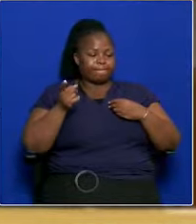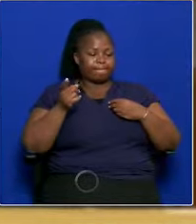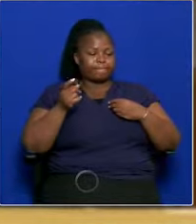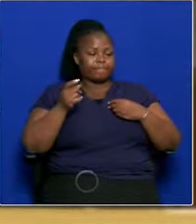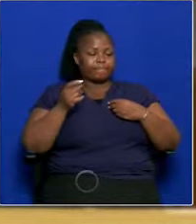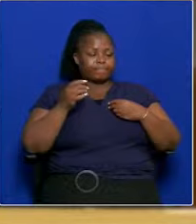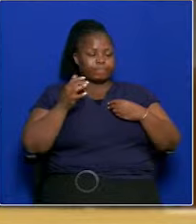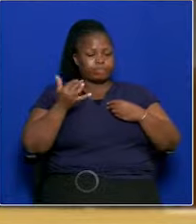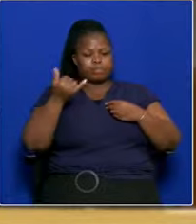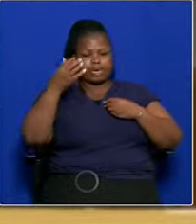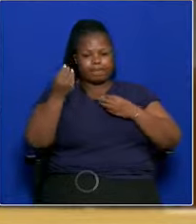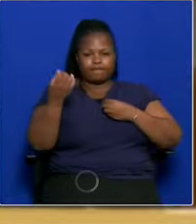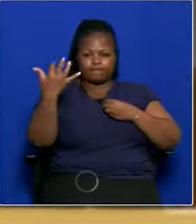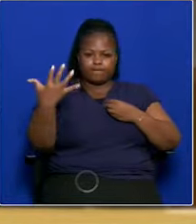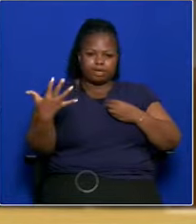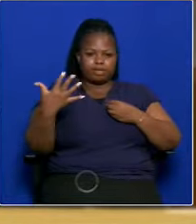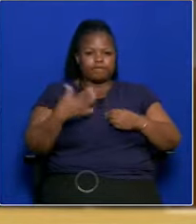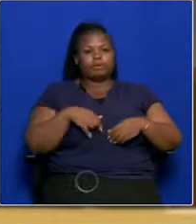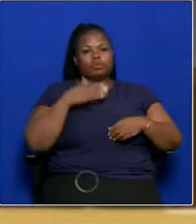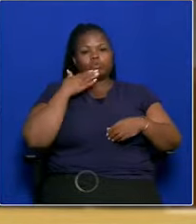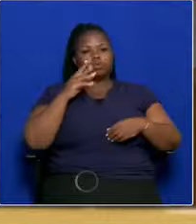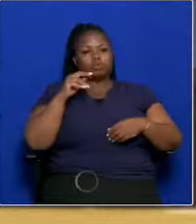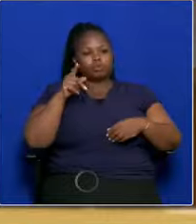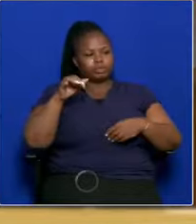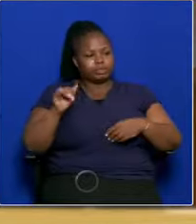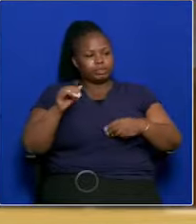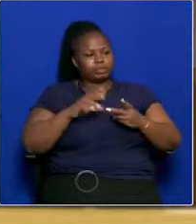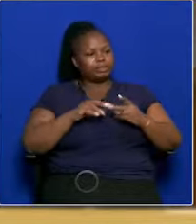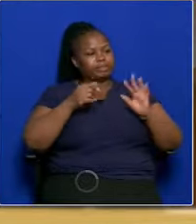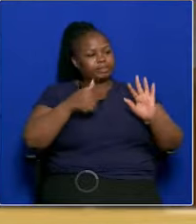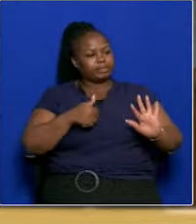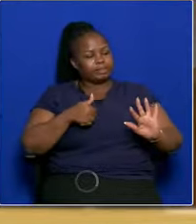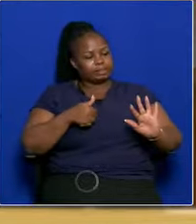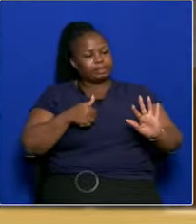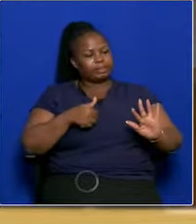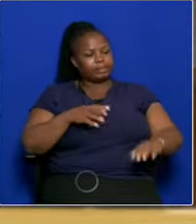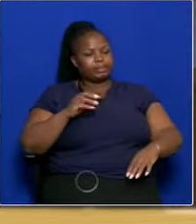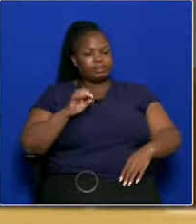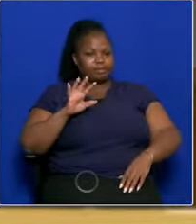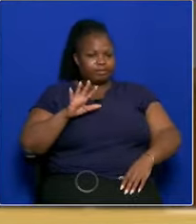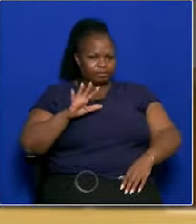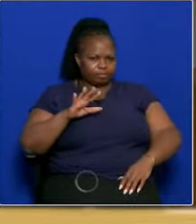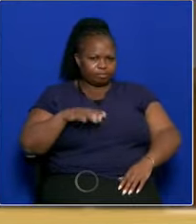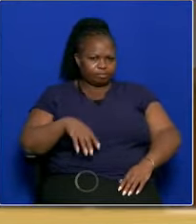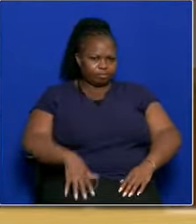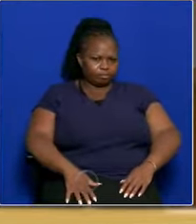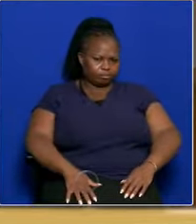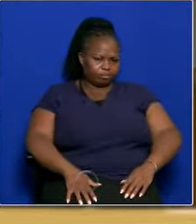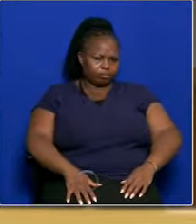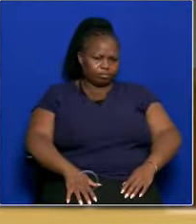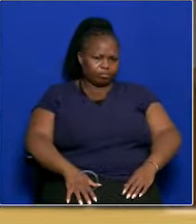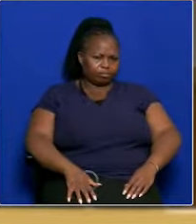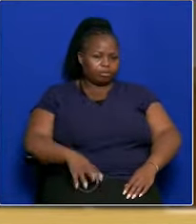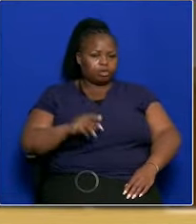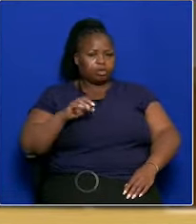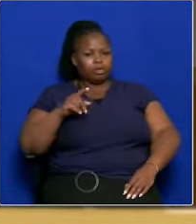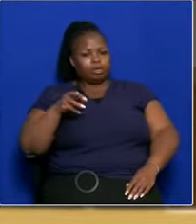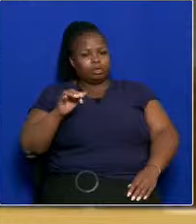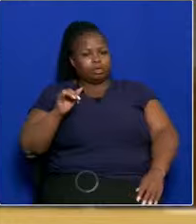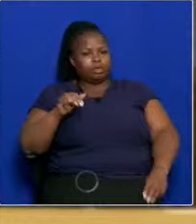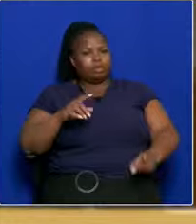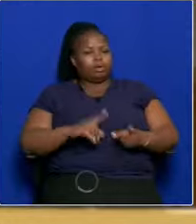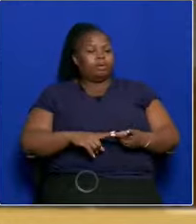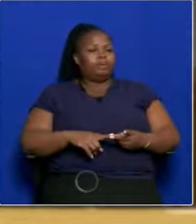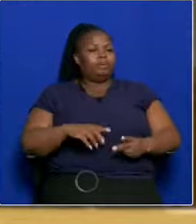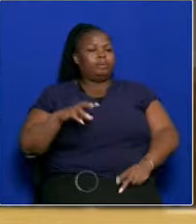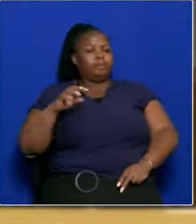call from Sergeant Nkosi. Chat number 5 it's Nkosi. Number 6, it's